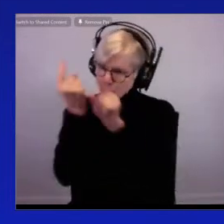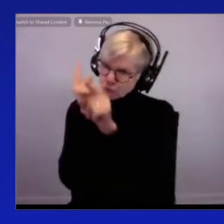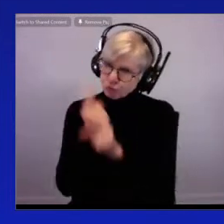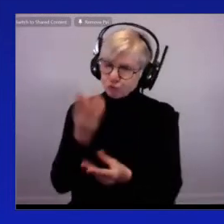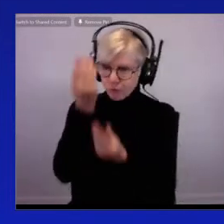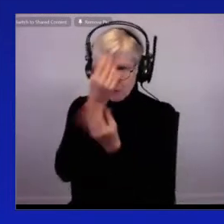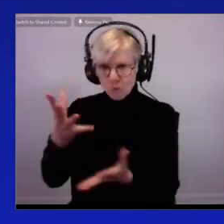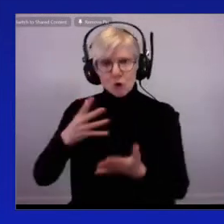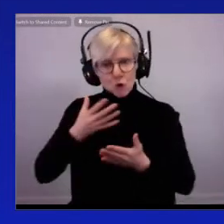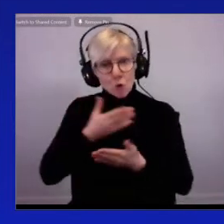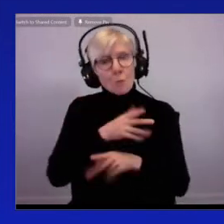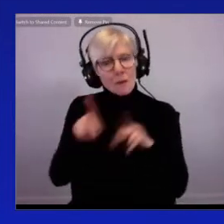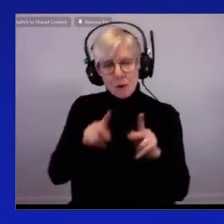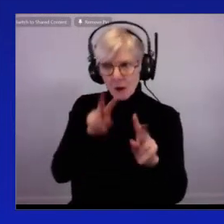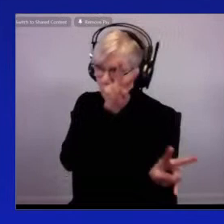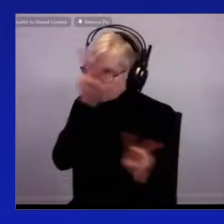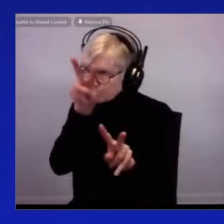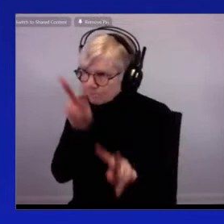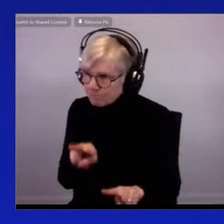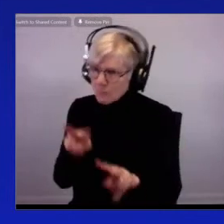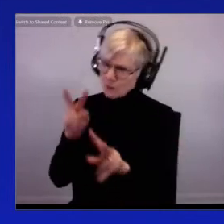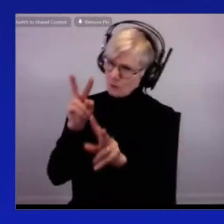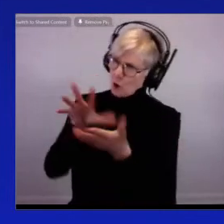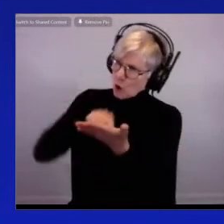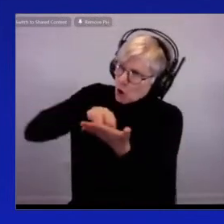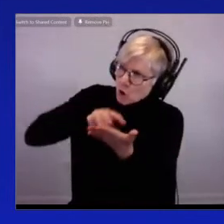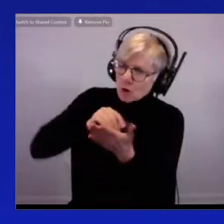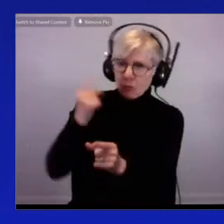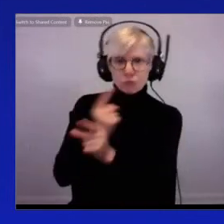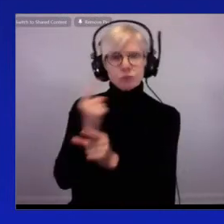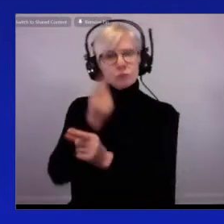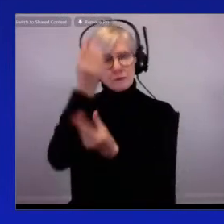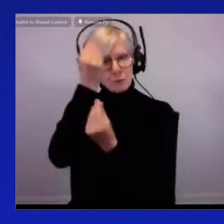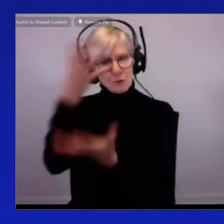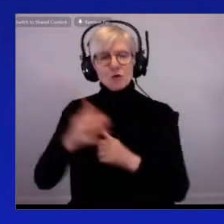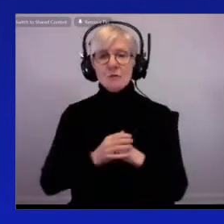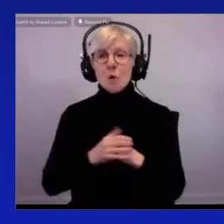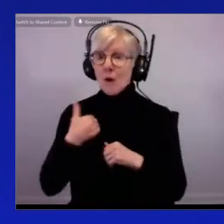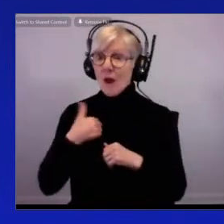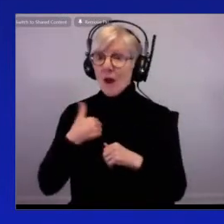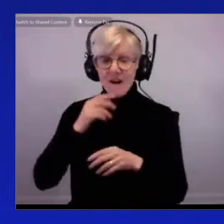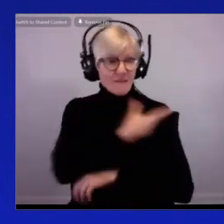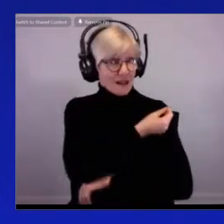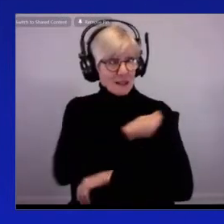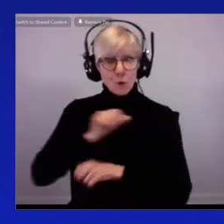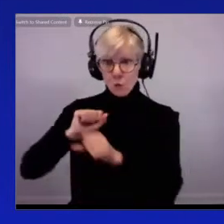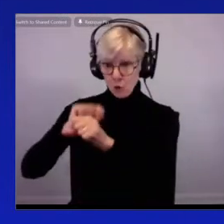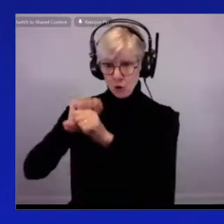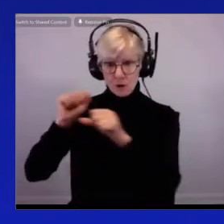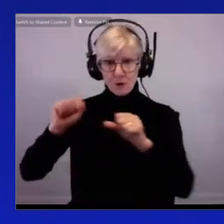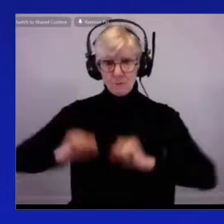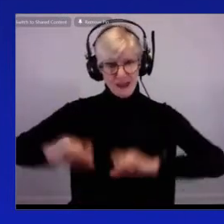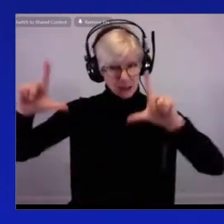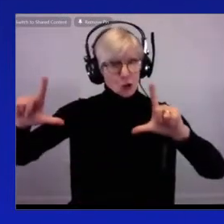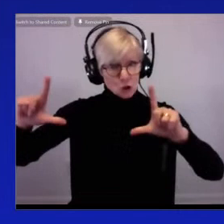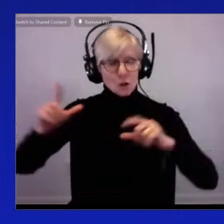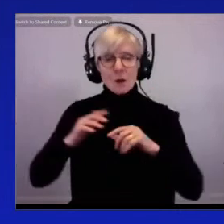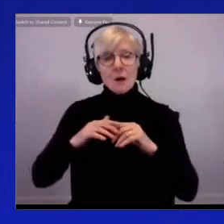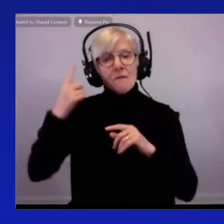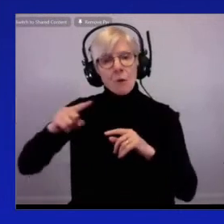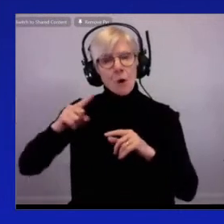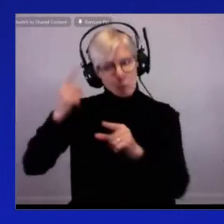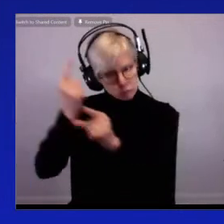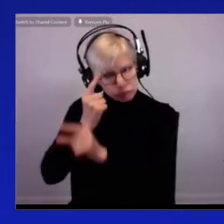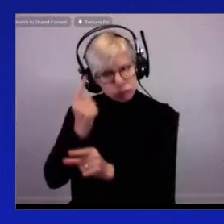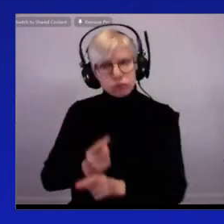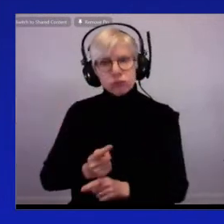COVID vaccine. We have a vaccine work page that has frequently asked questions and dispels myths. So